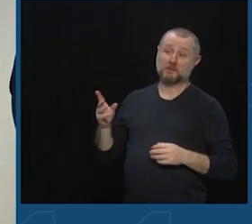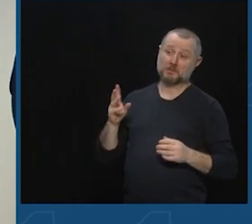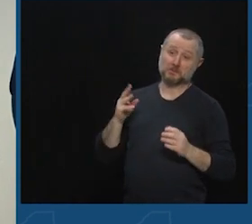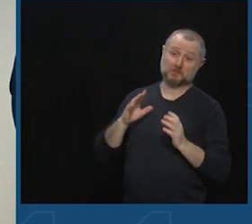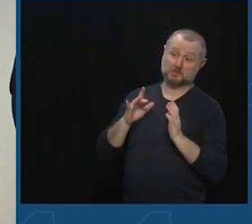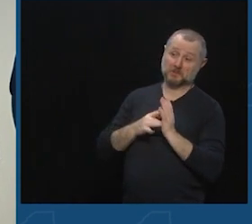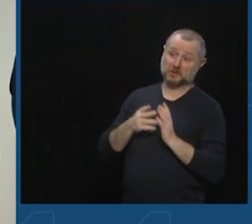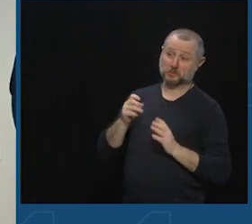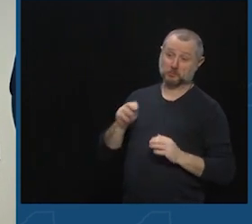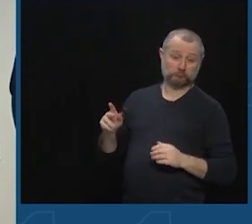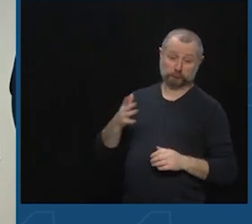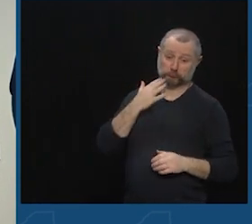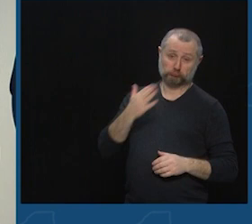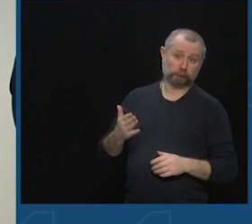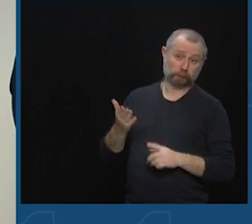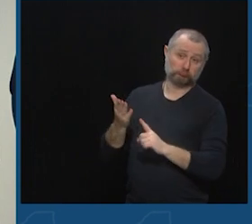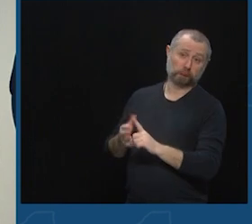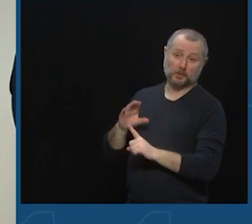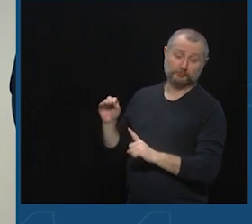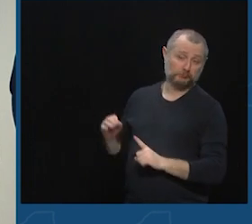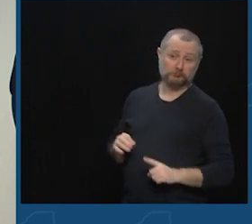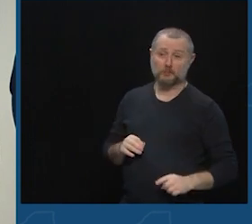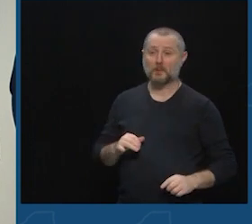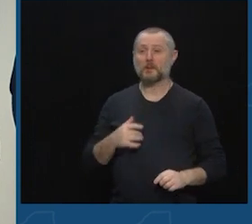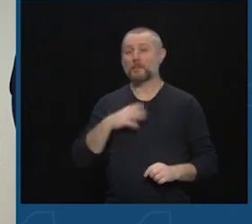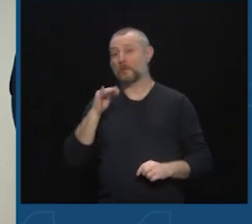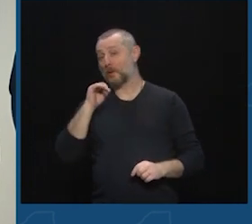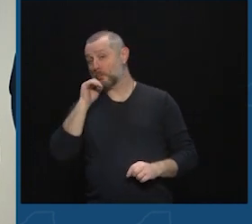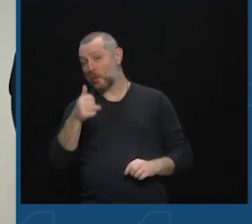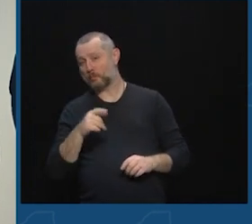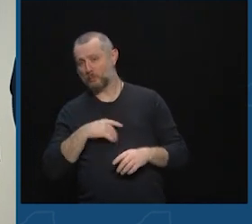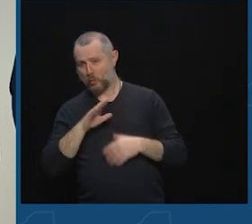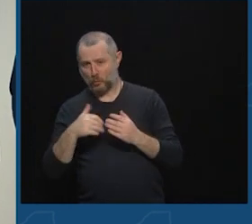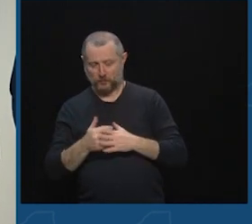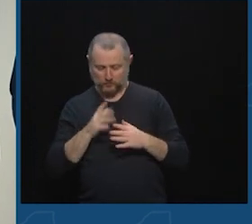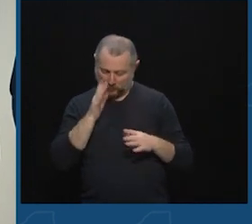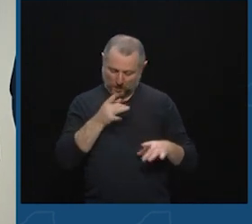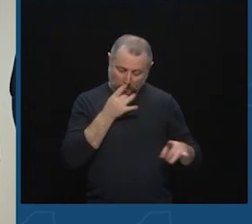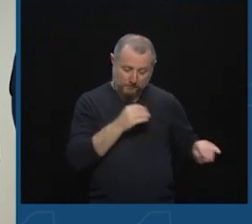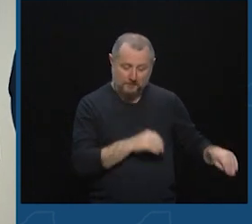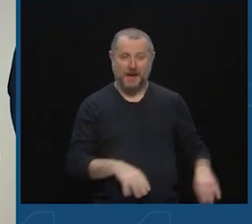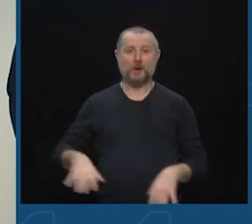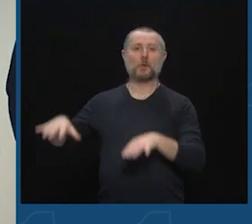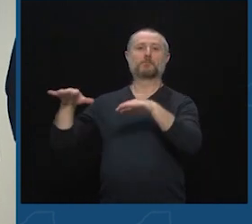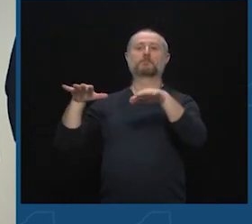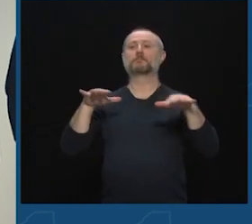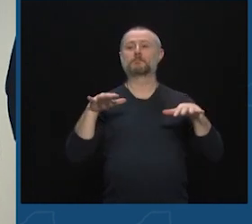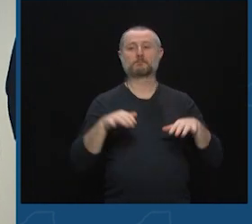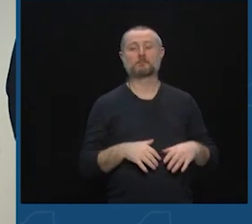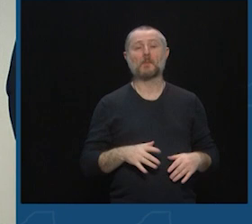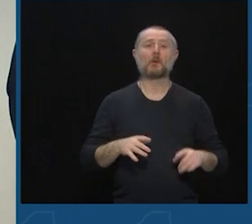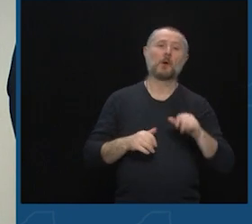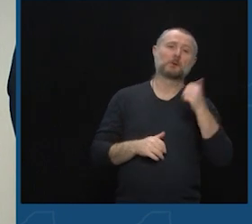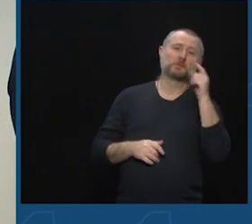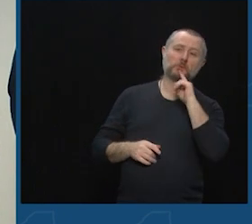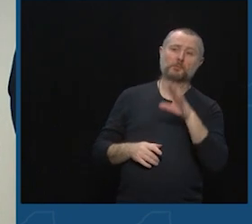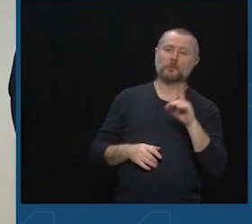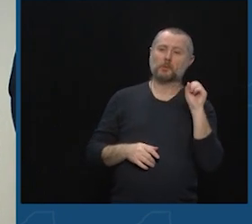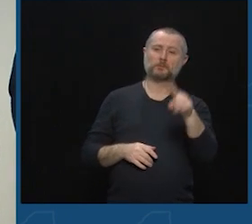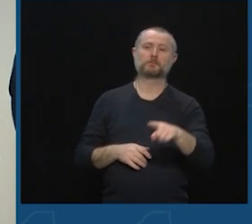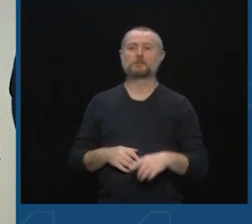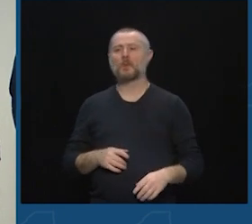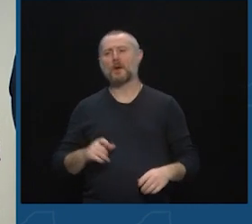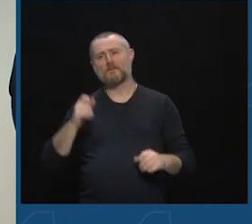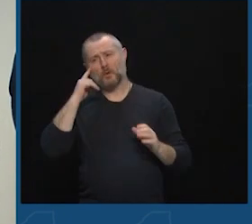looking forward to Tuesday having all the power restored, and 95% by tonight. Governor, your counterpart in New Jersey, Phil